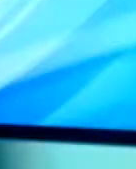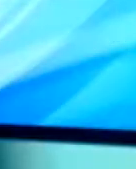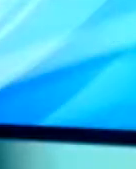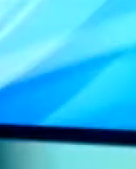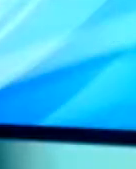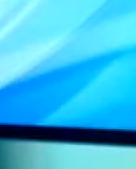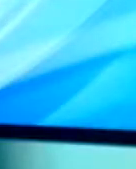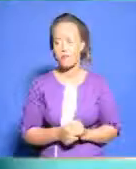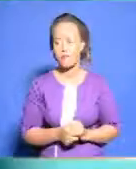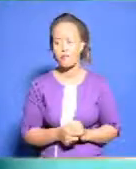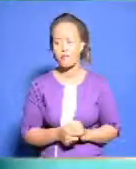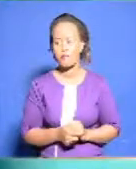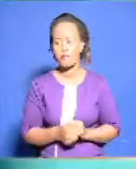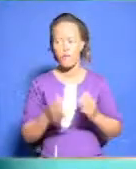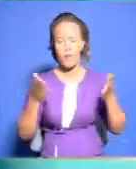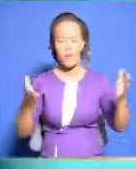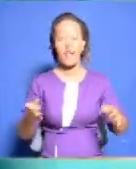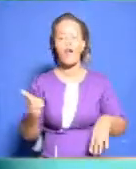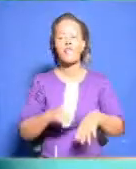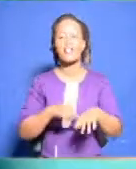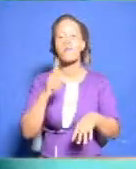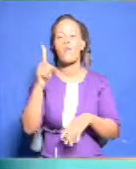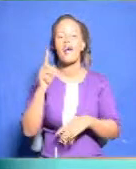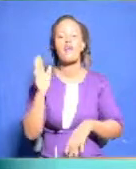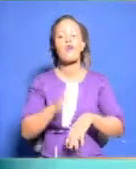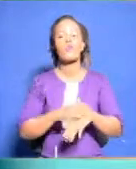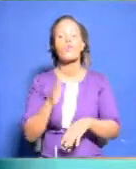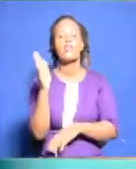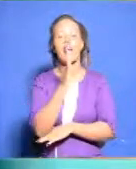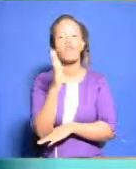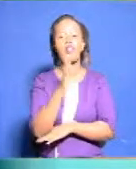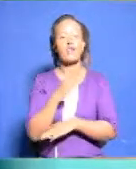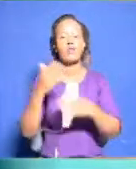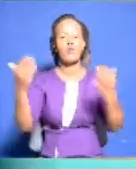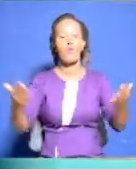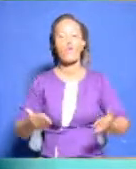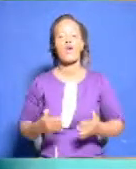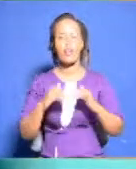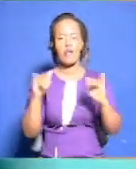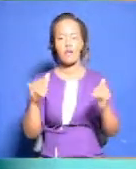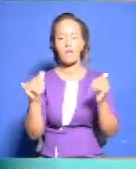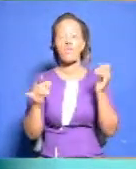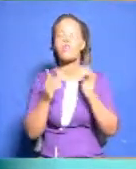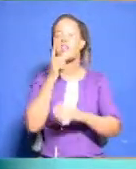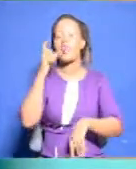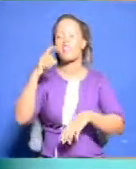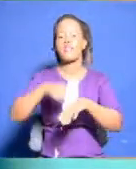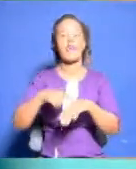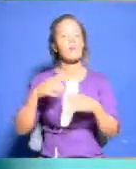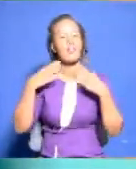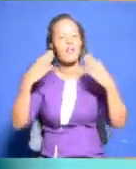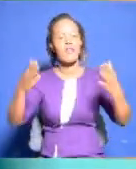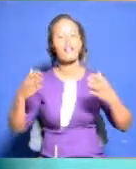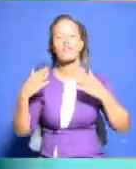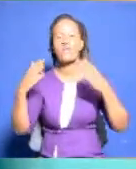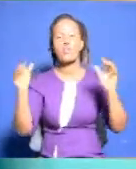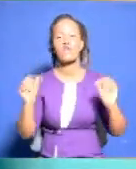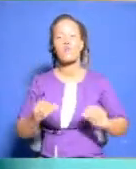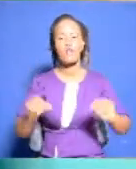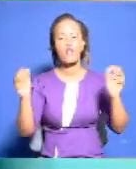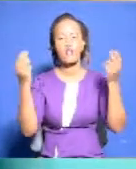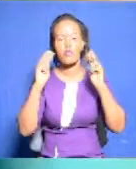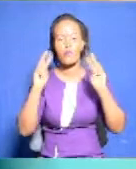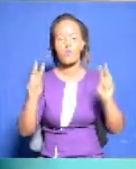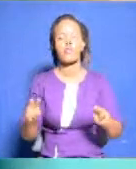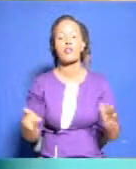It's 1 o'clock East African time. Good afternoon and welcome to Channel 1 Lunchtime News. Thanks for keeping it at Channel